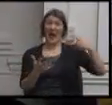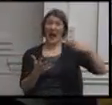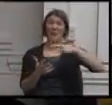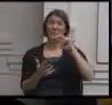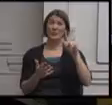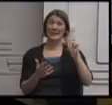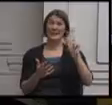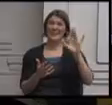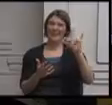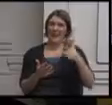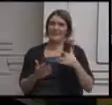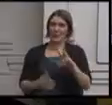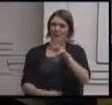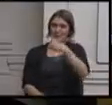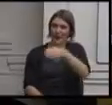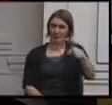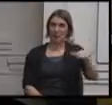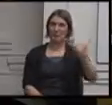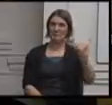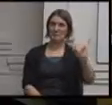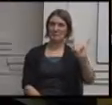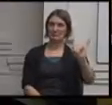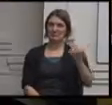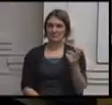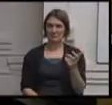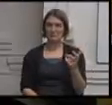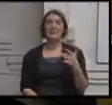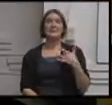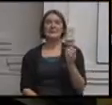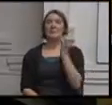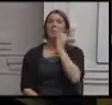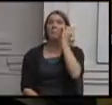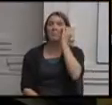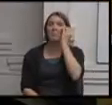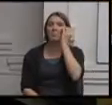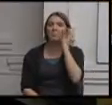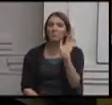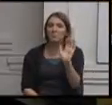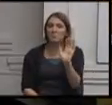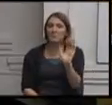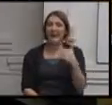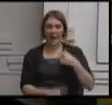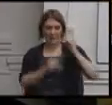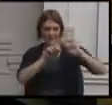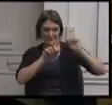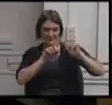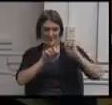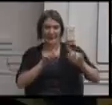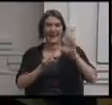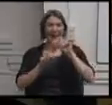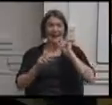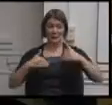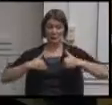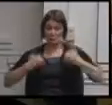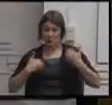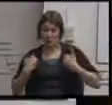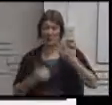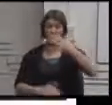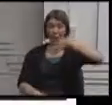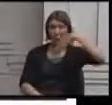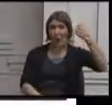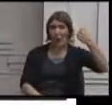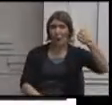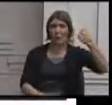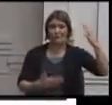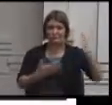West Brattleboro is predominantly residential occupancies, and it's comprised of all the groups that I just mentioned